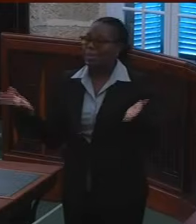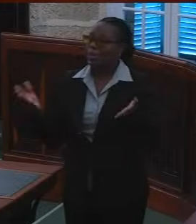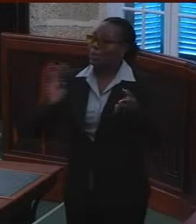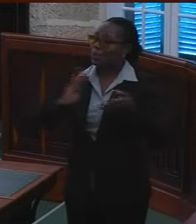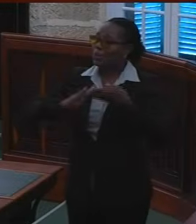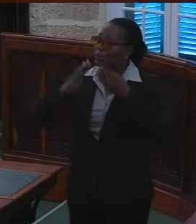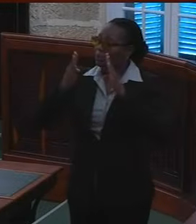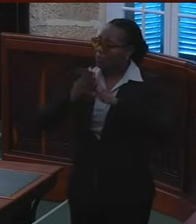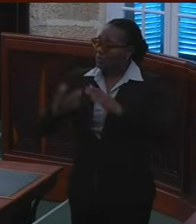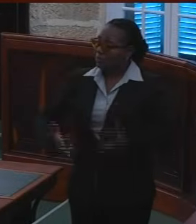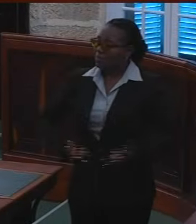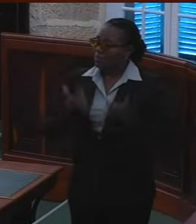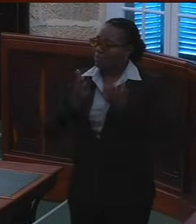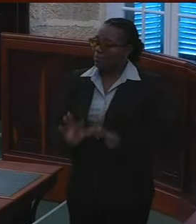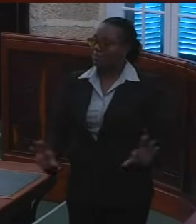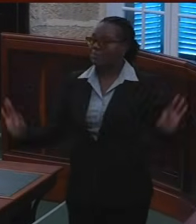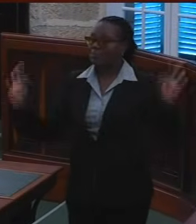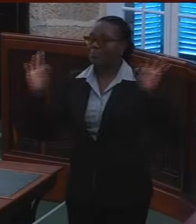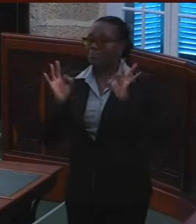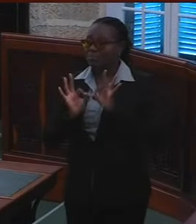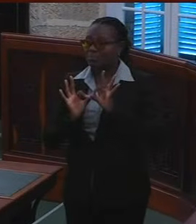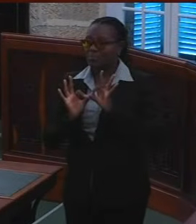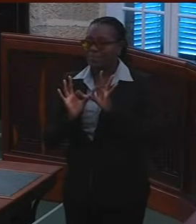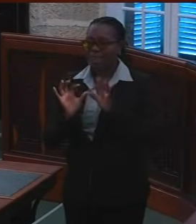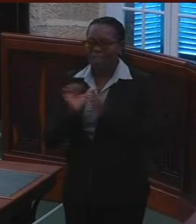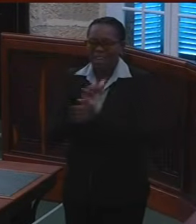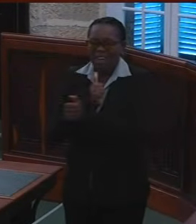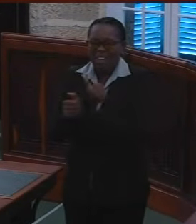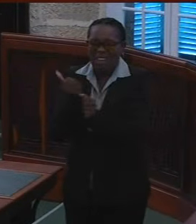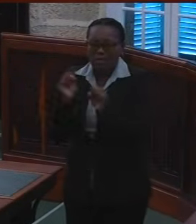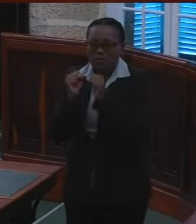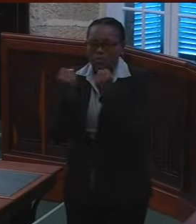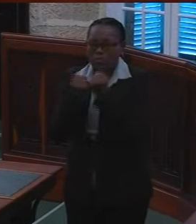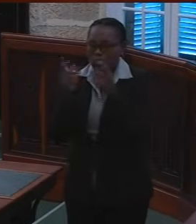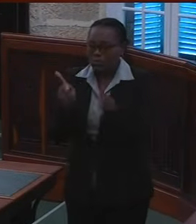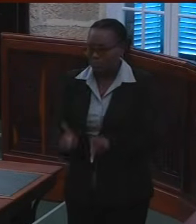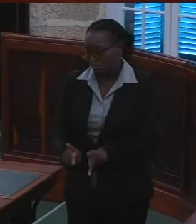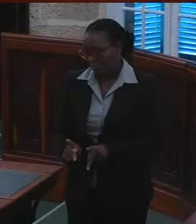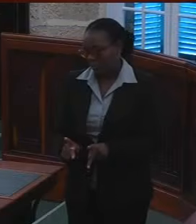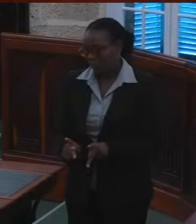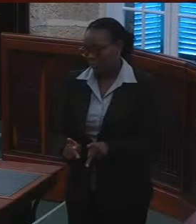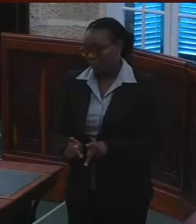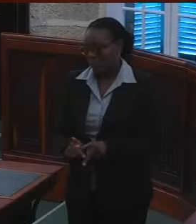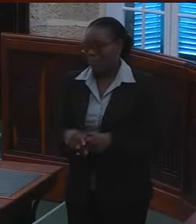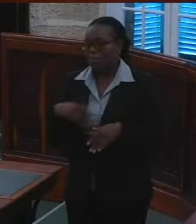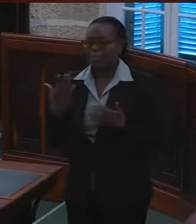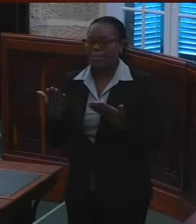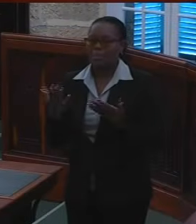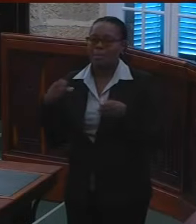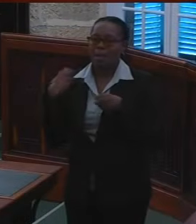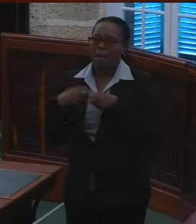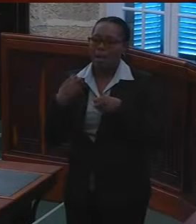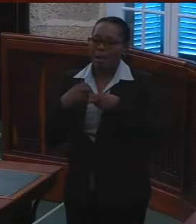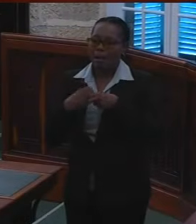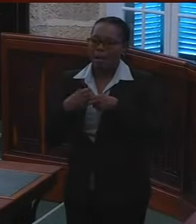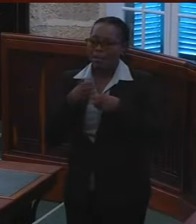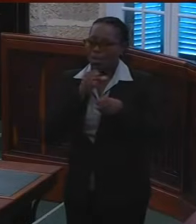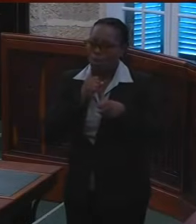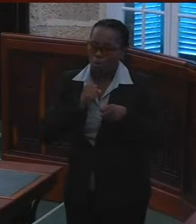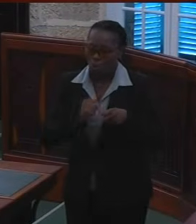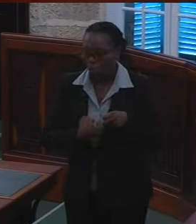life is critical to any social being, but it becomes more critical, sir, as you become older. This